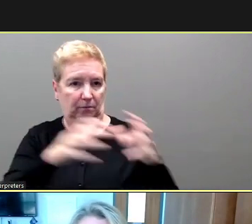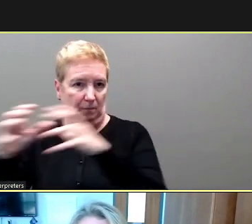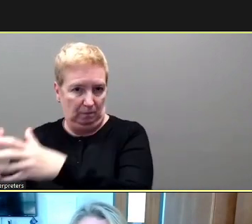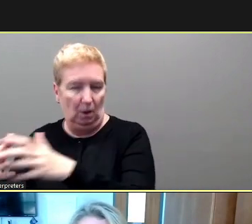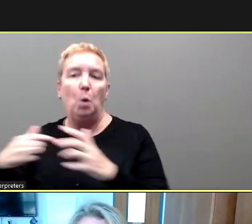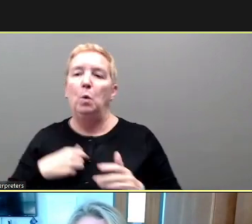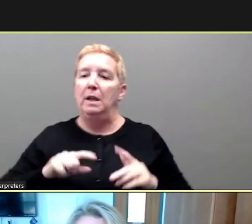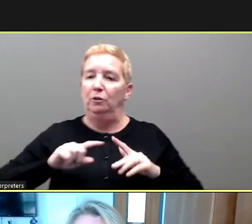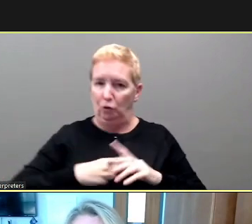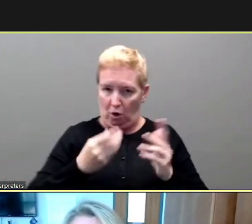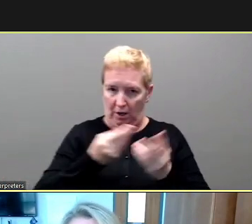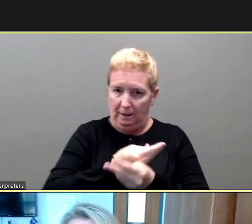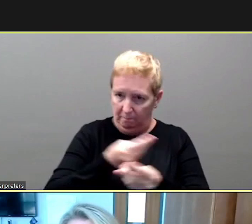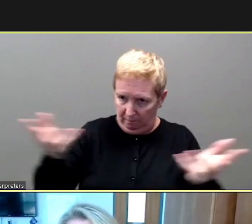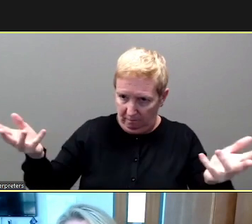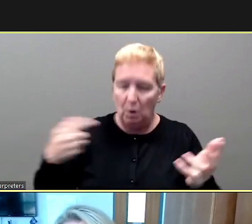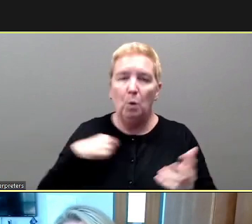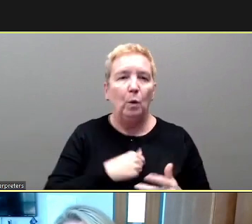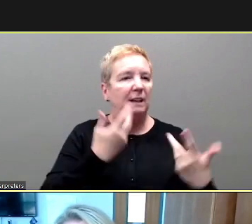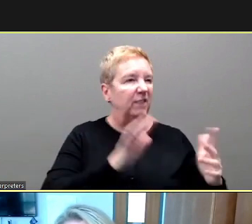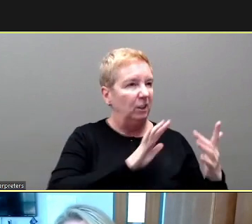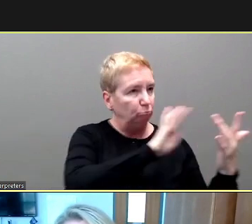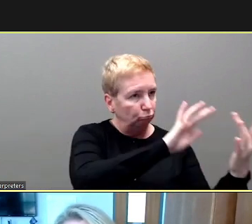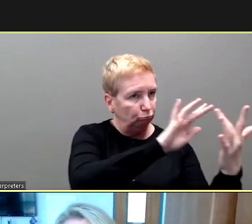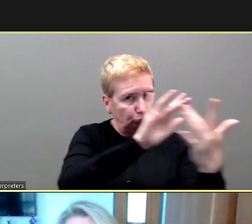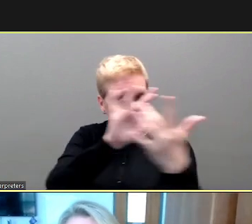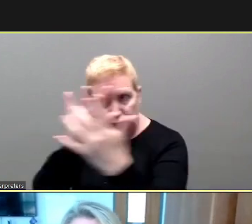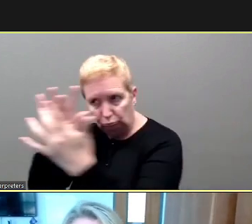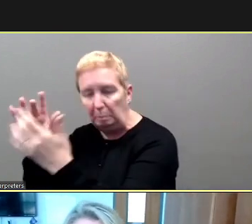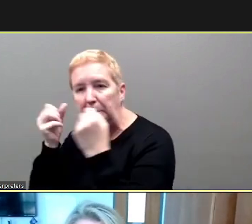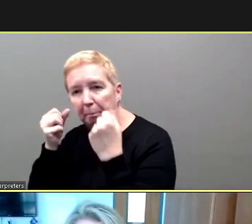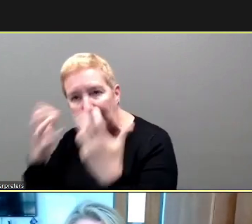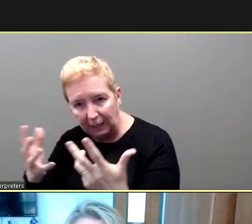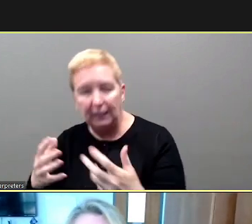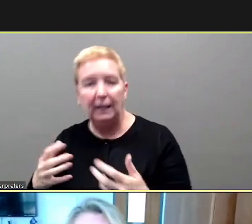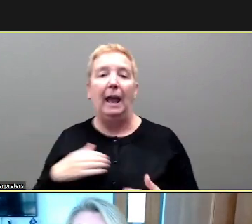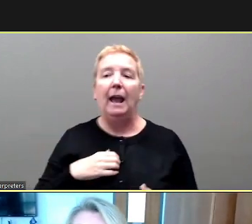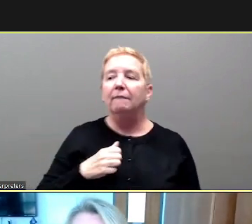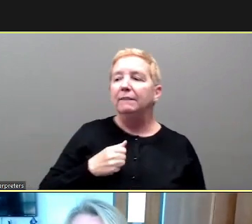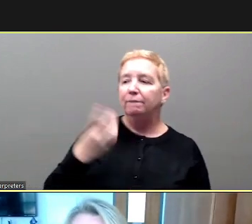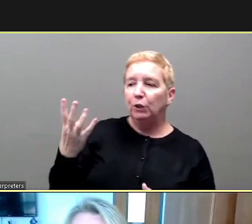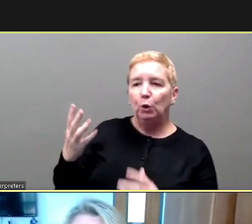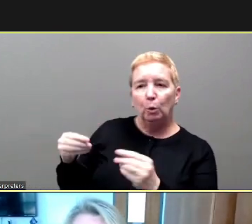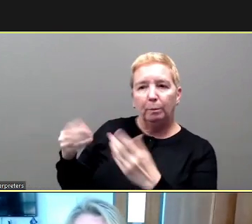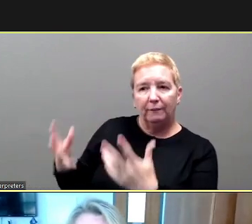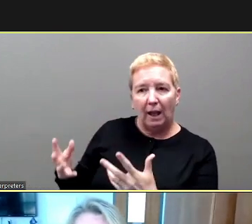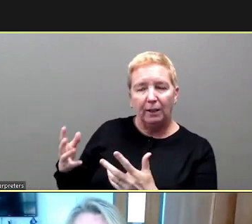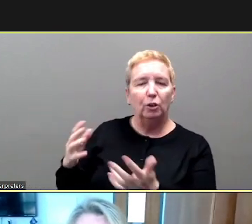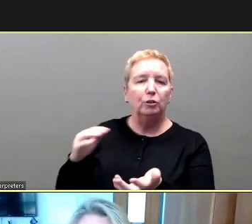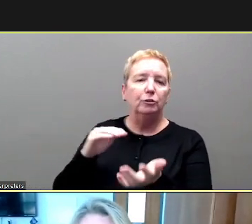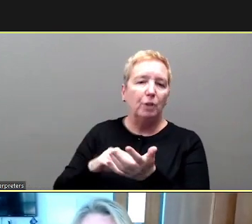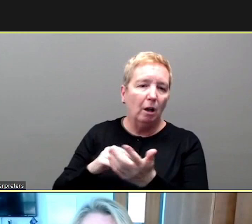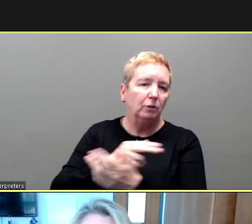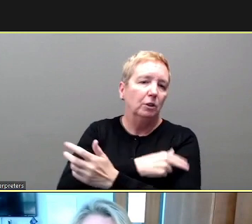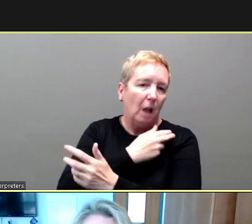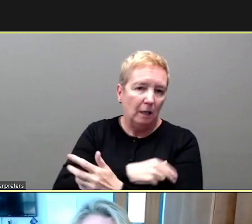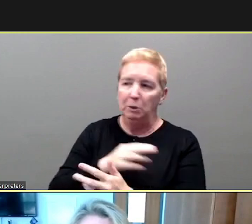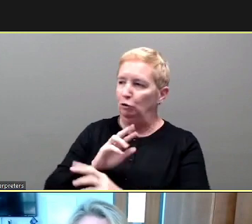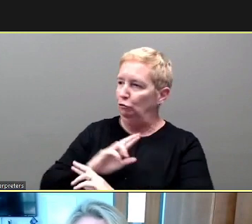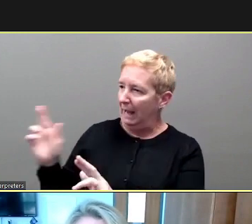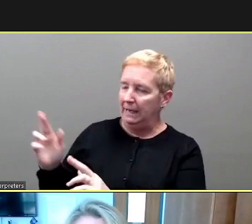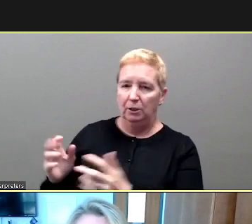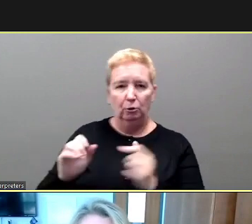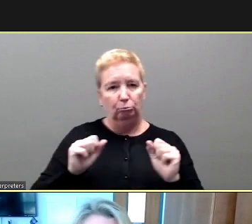rollout. We have contacted many of the facilities. We've got a couple of providers on with teams and experts to go and